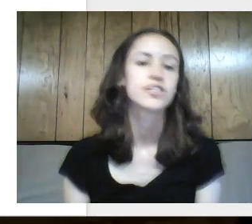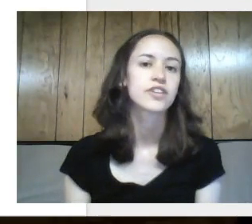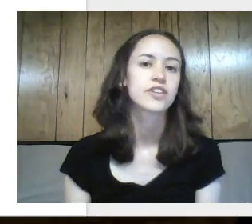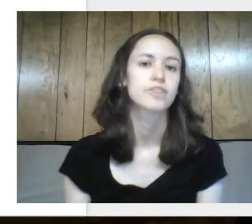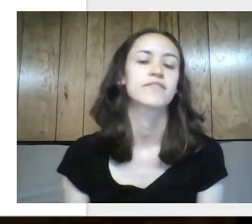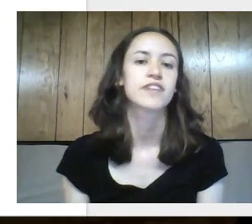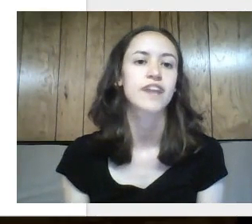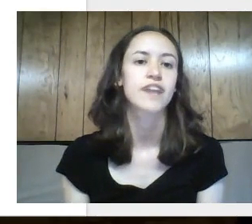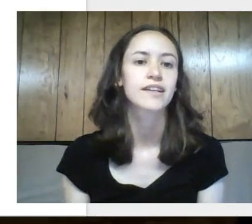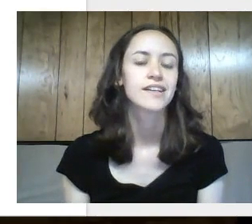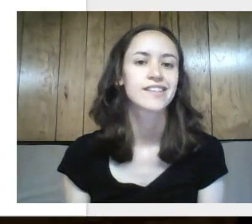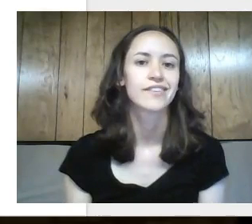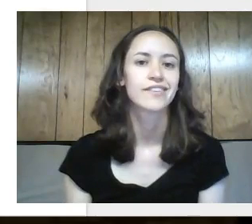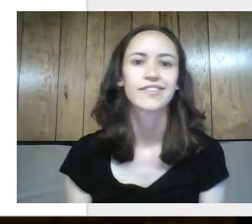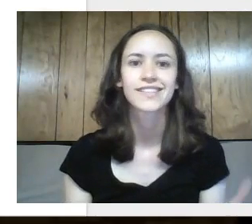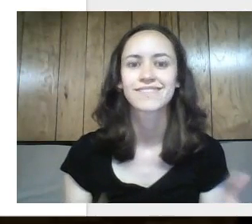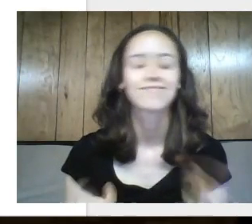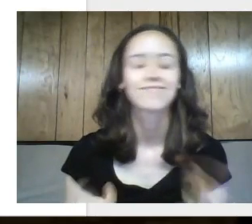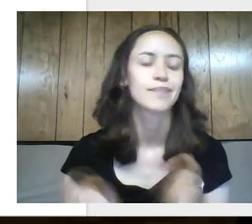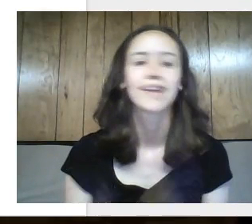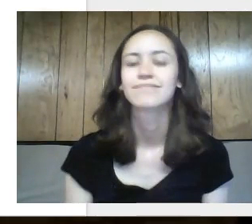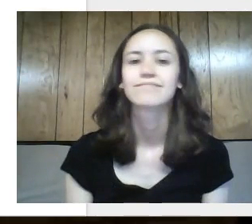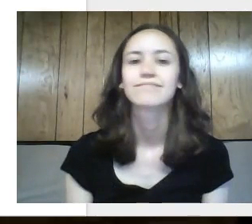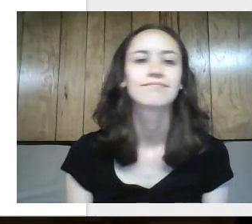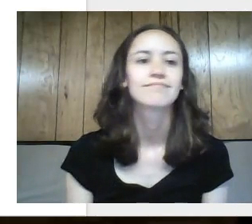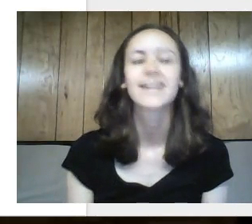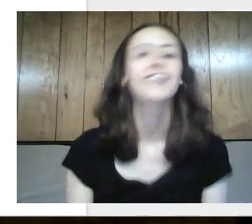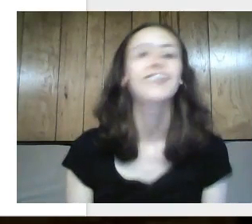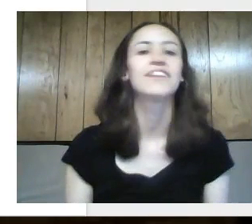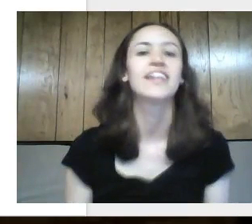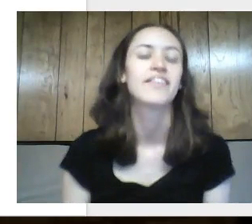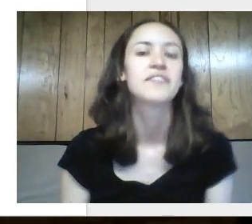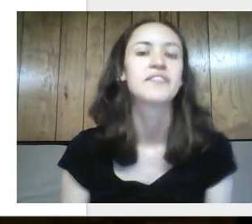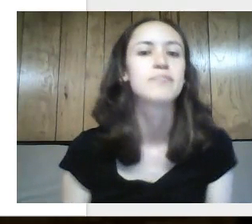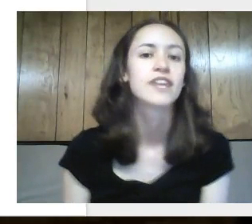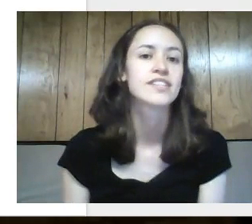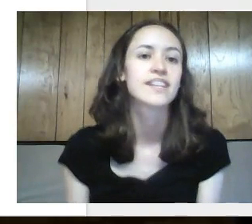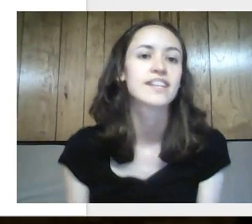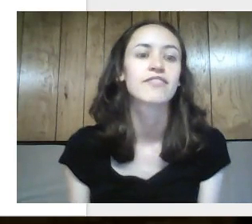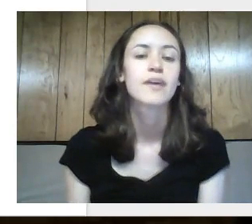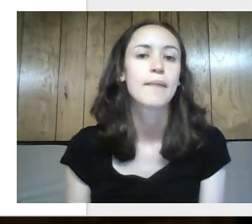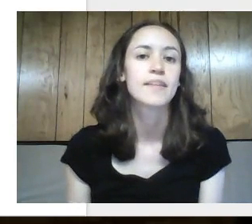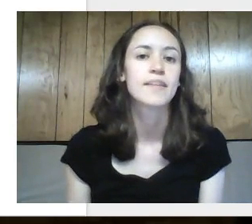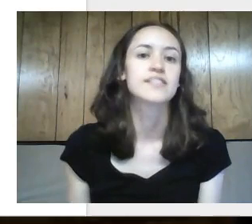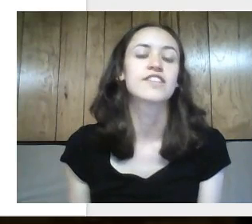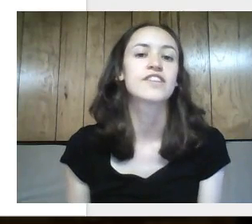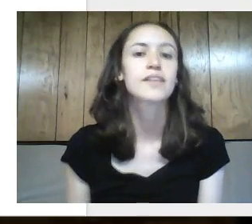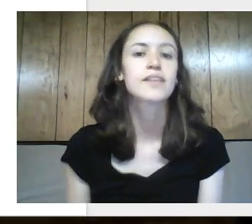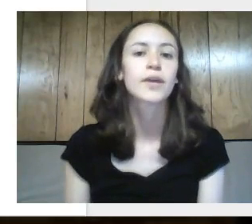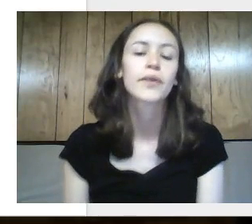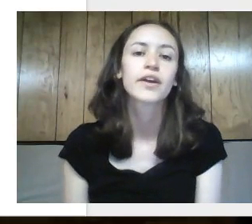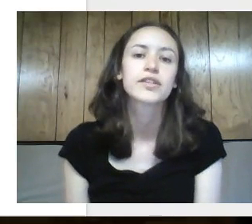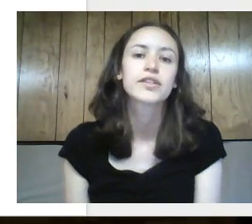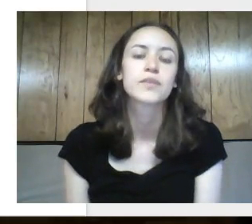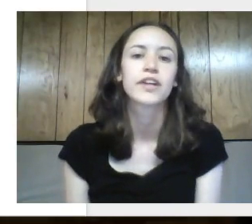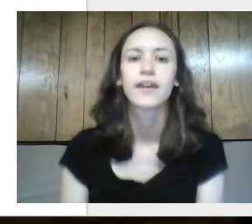would teach the interpretive sign track. So of course, you might take or leave any of those, but just if maybe this is your first